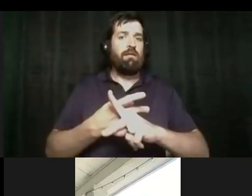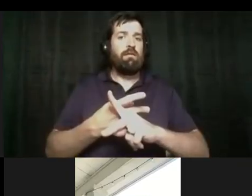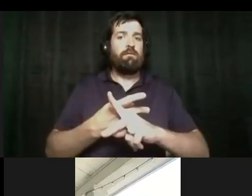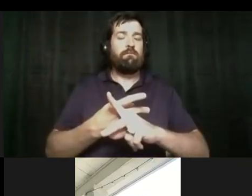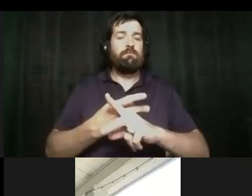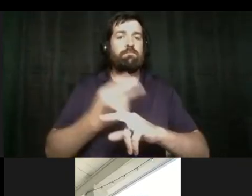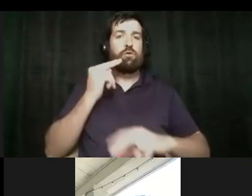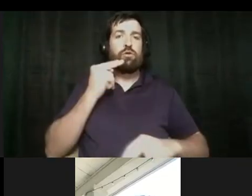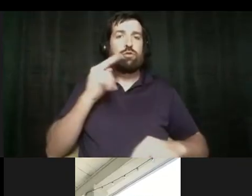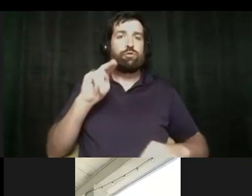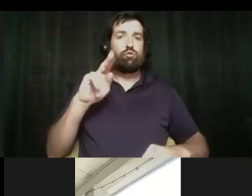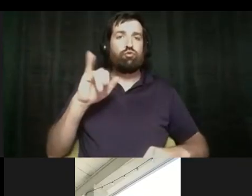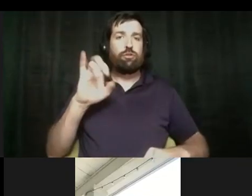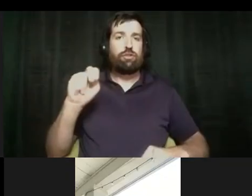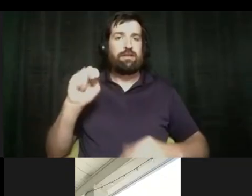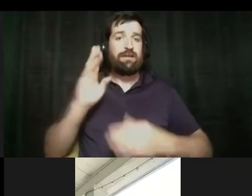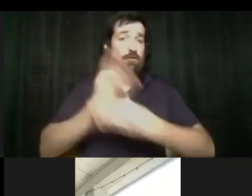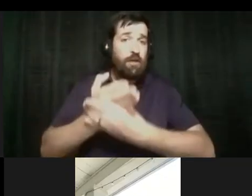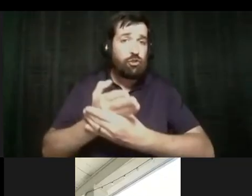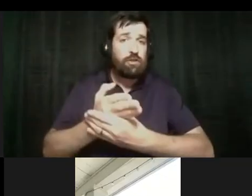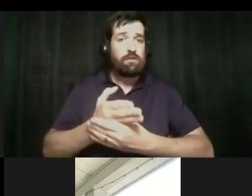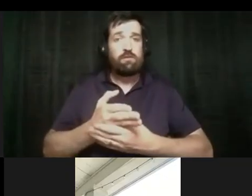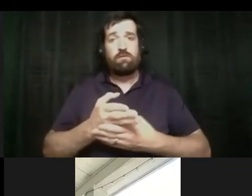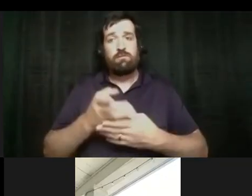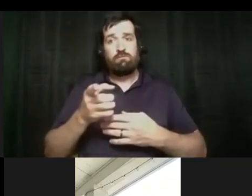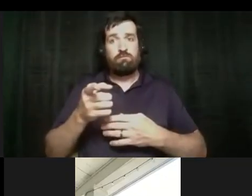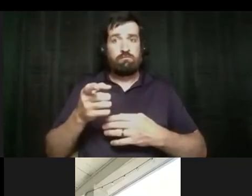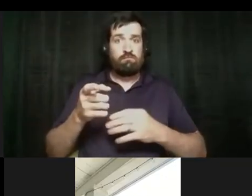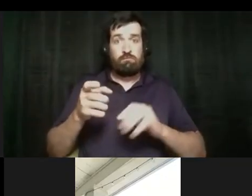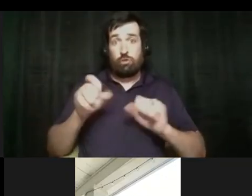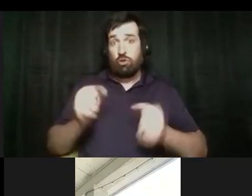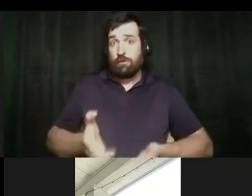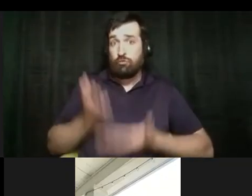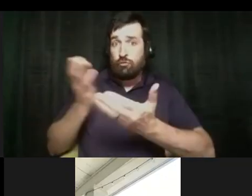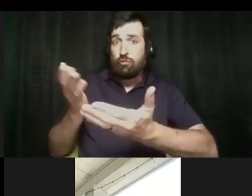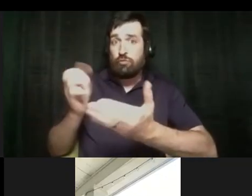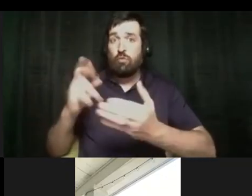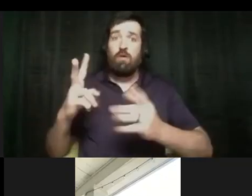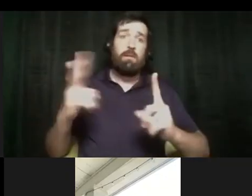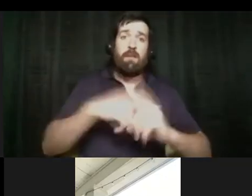nutrition intervention which you can introduce or apply,